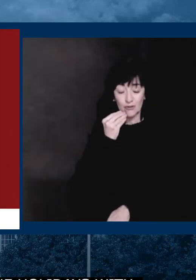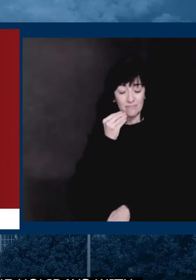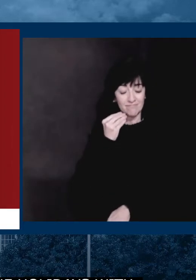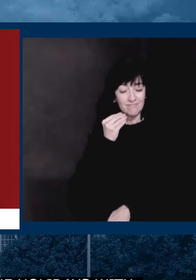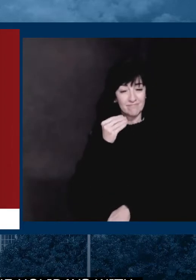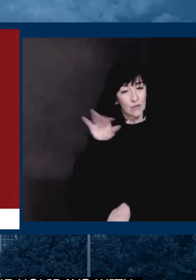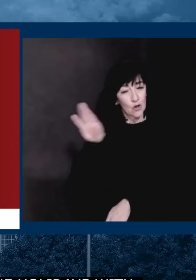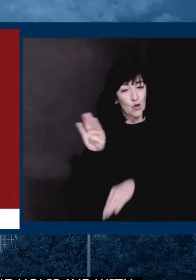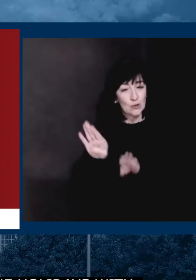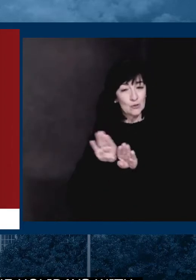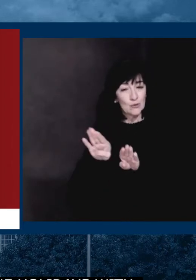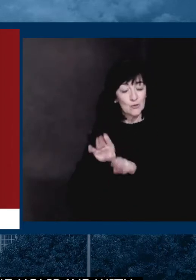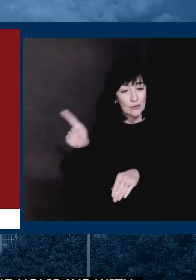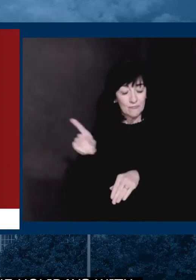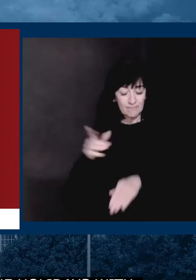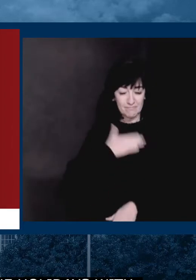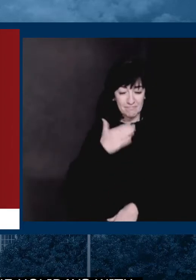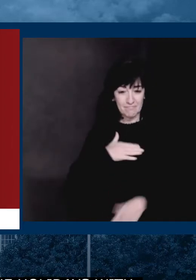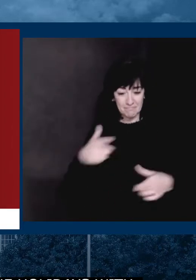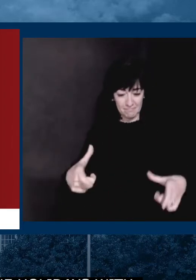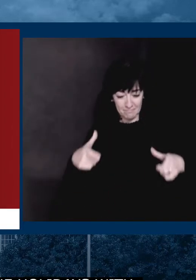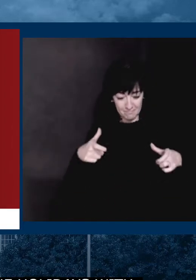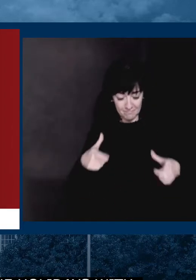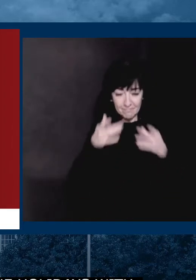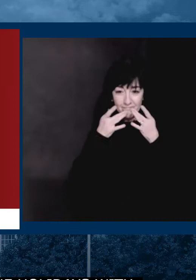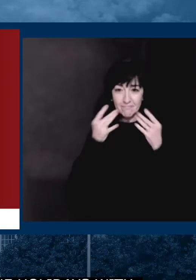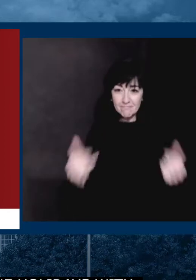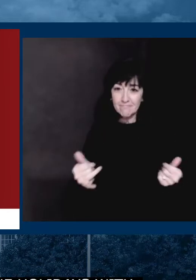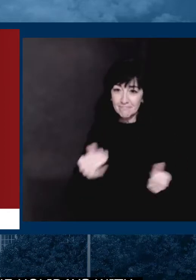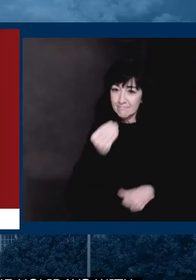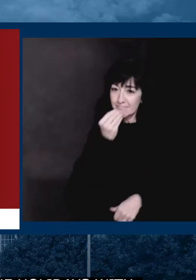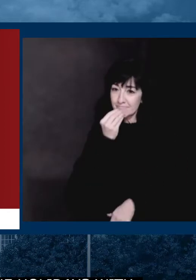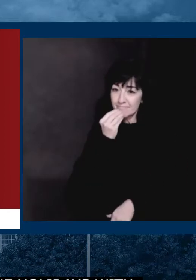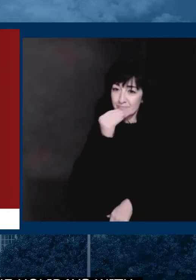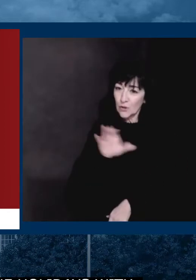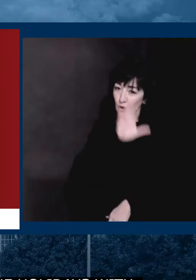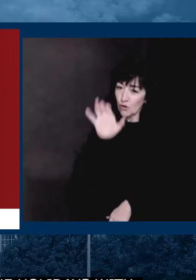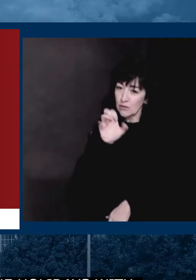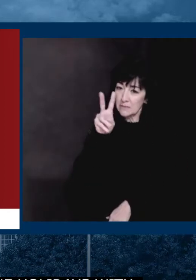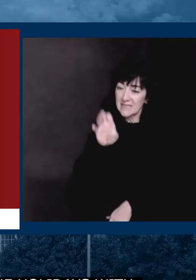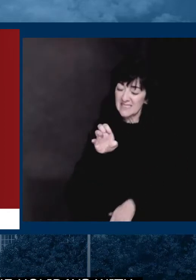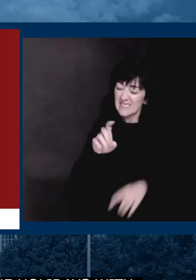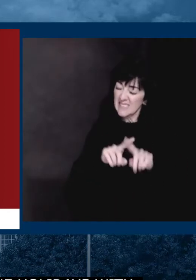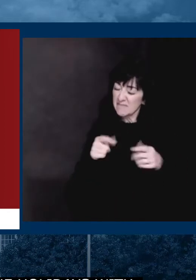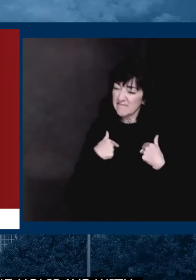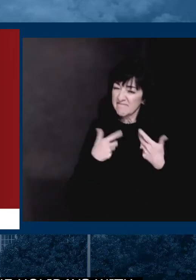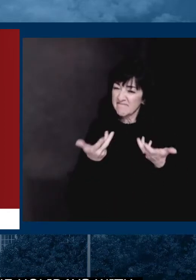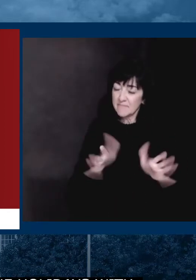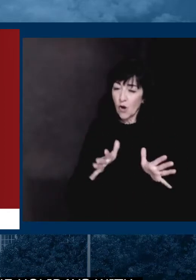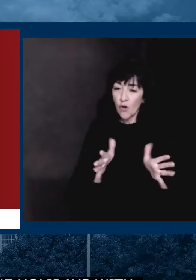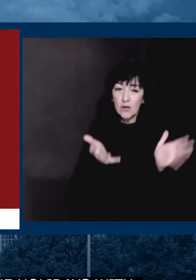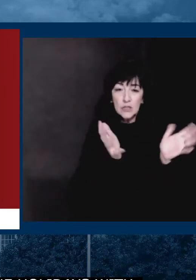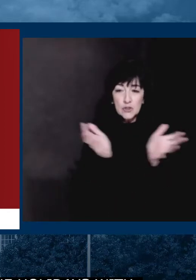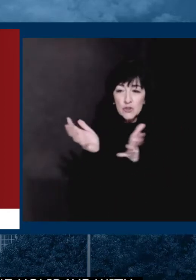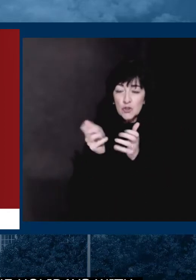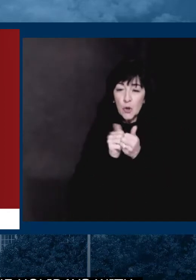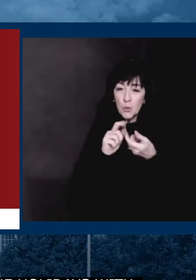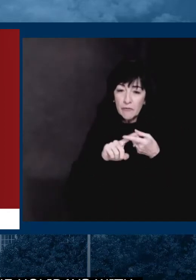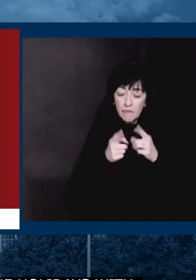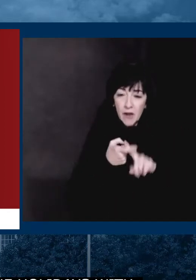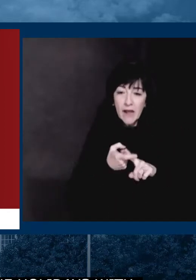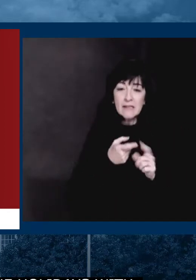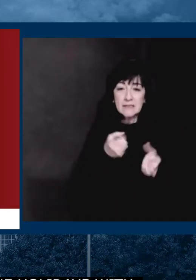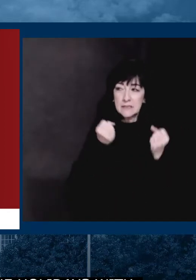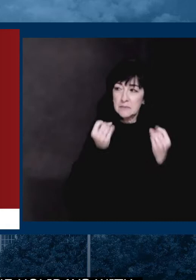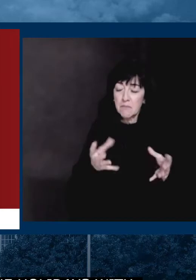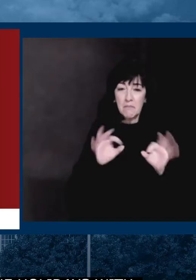pleased to get a really good dinner. And I know as I talk to friends and other folks that I know that many